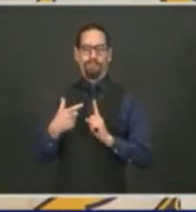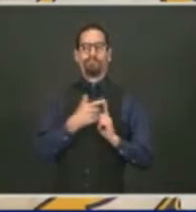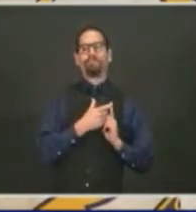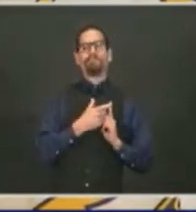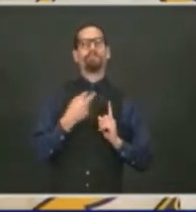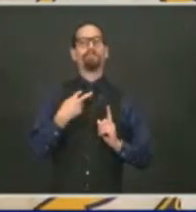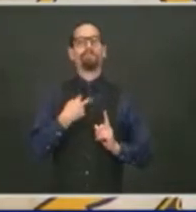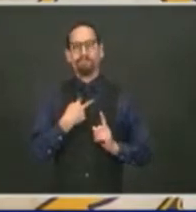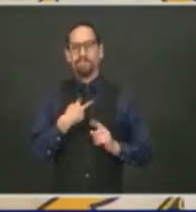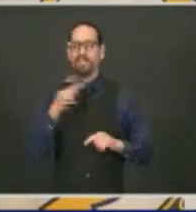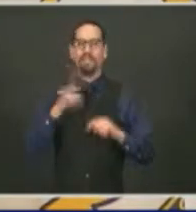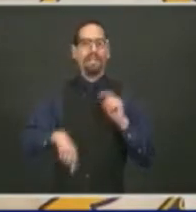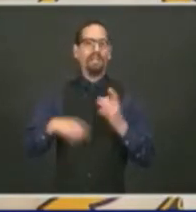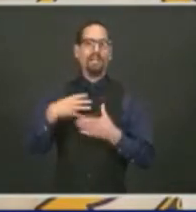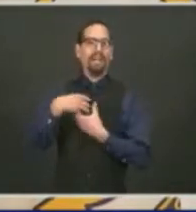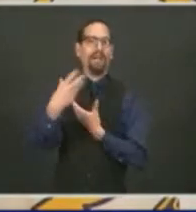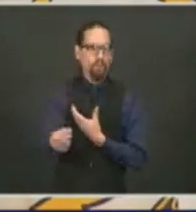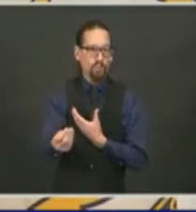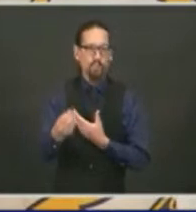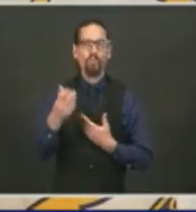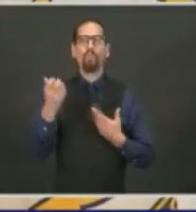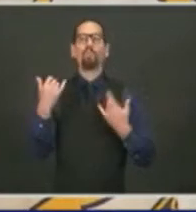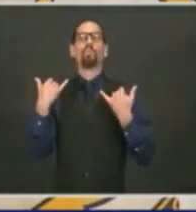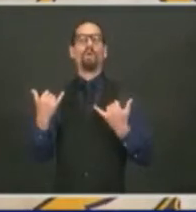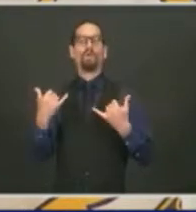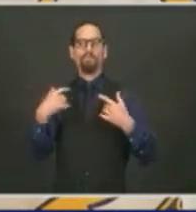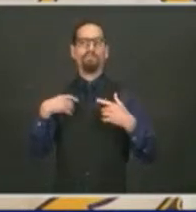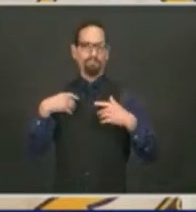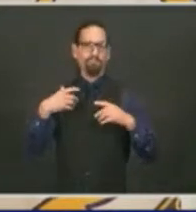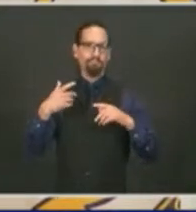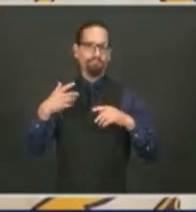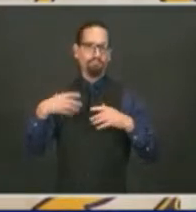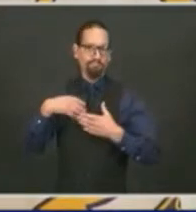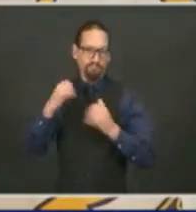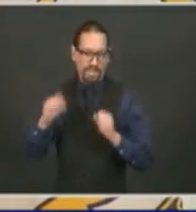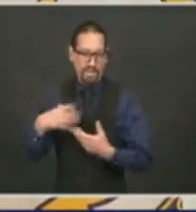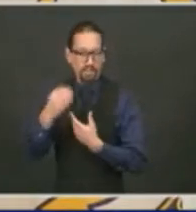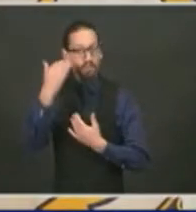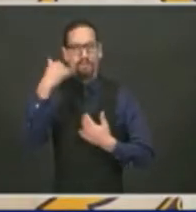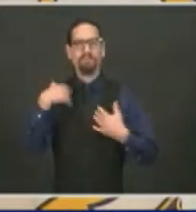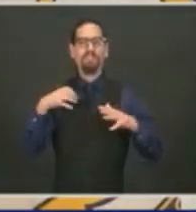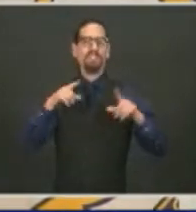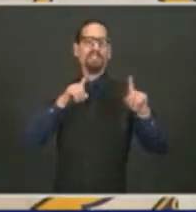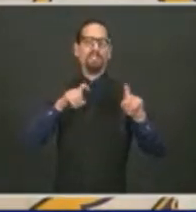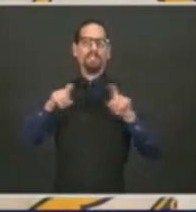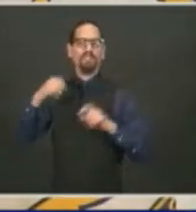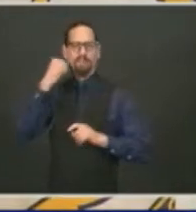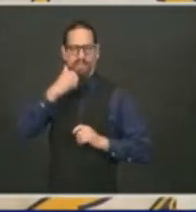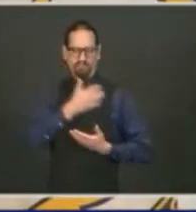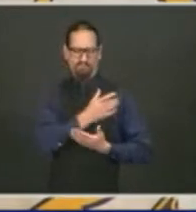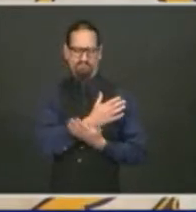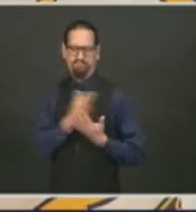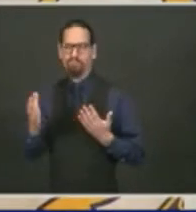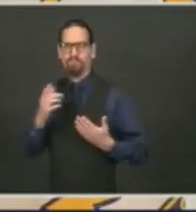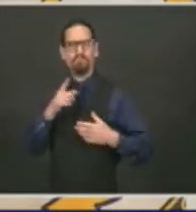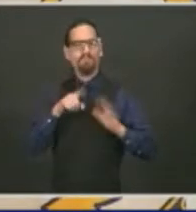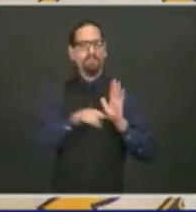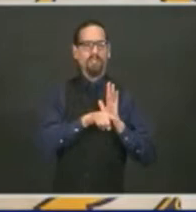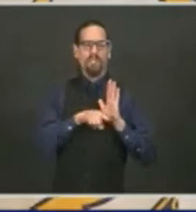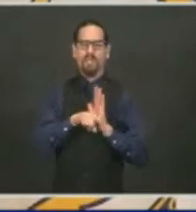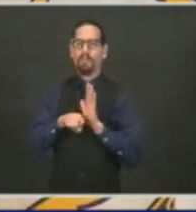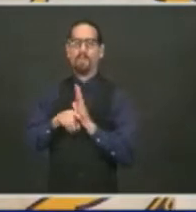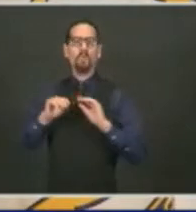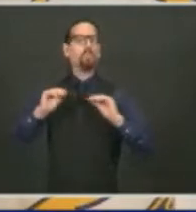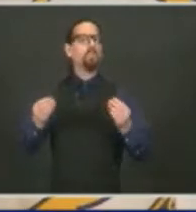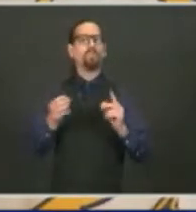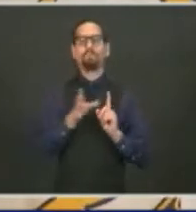tested negative every single day for the past week and a half. I feel terrific, and I want to start by saying thank you. There have